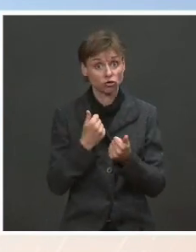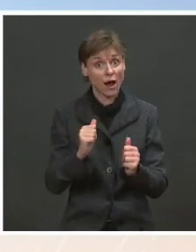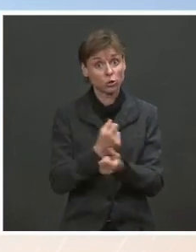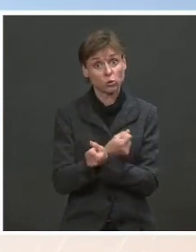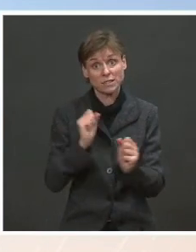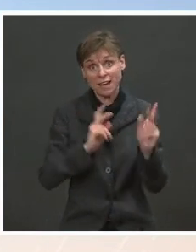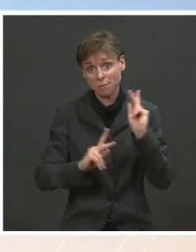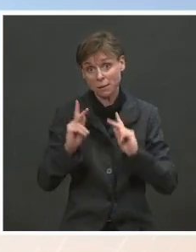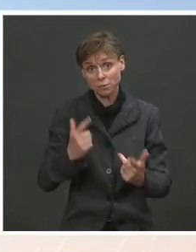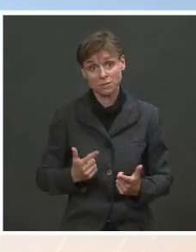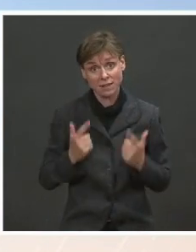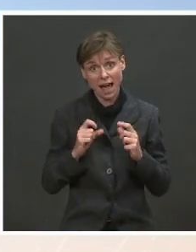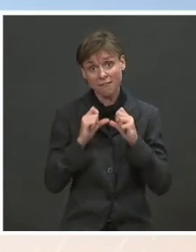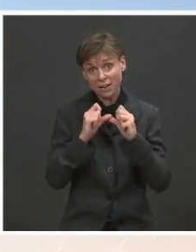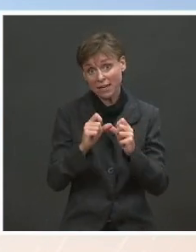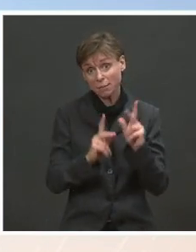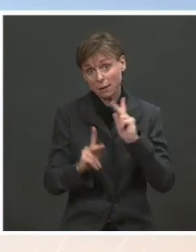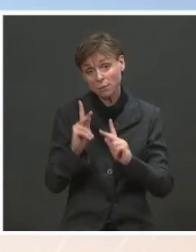On schools,